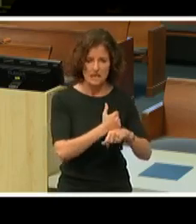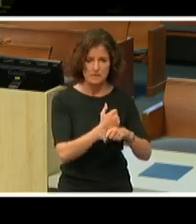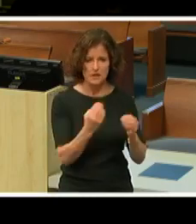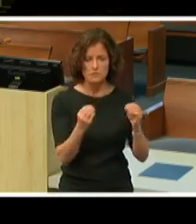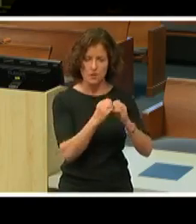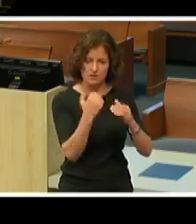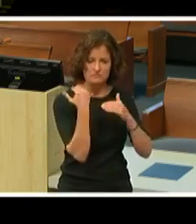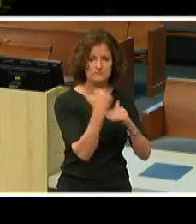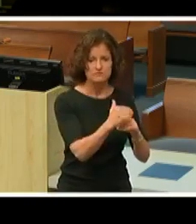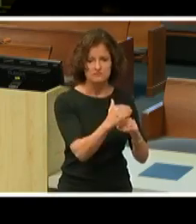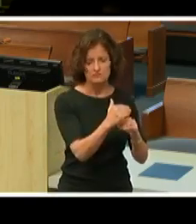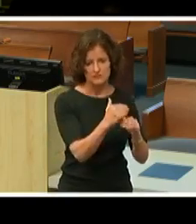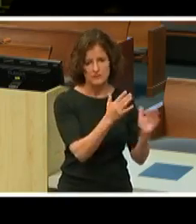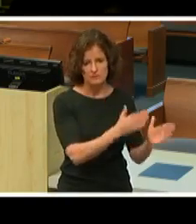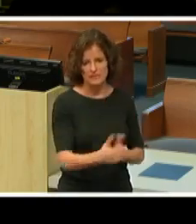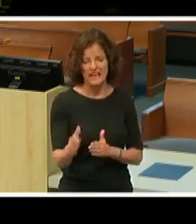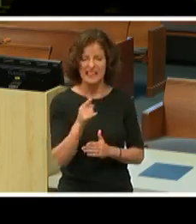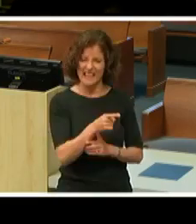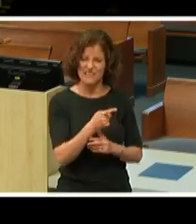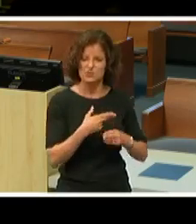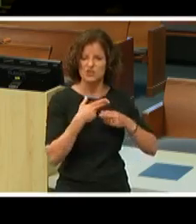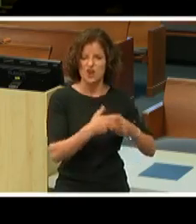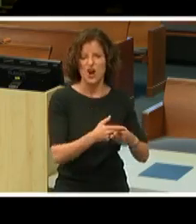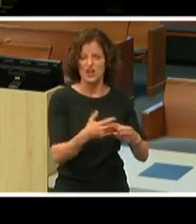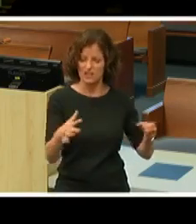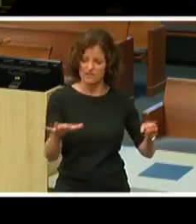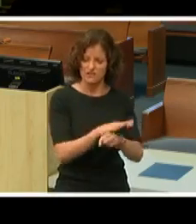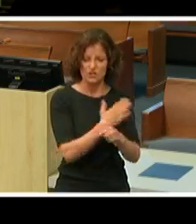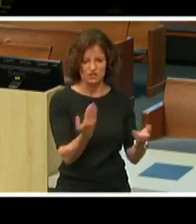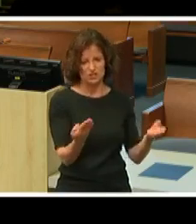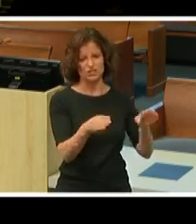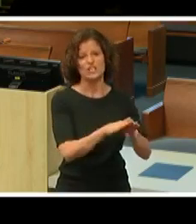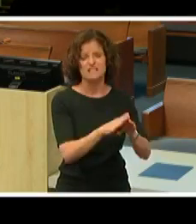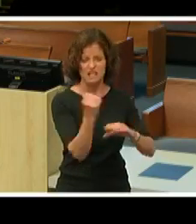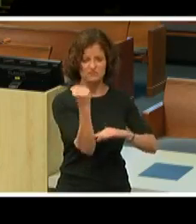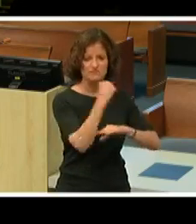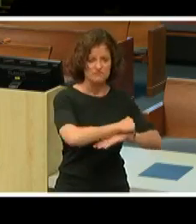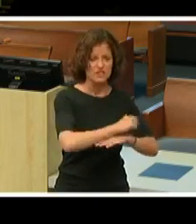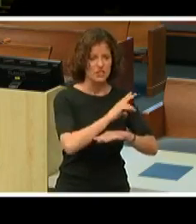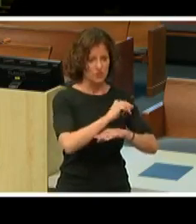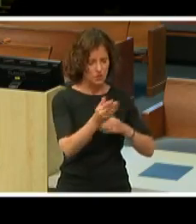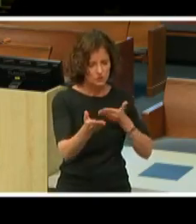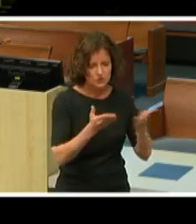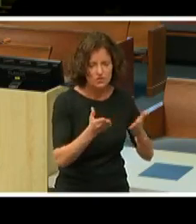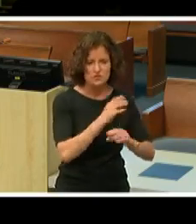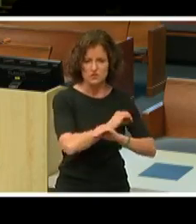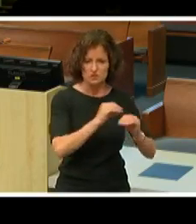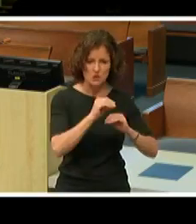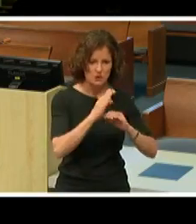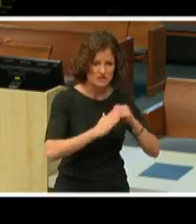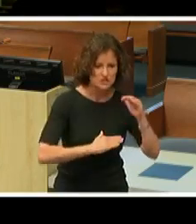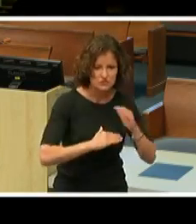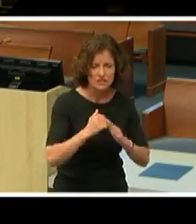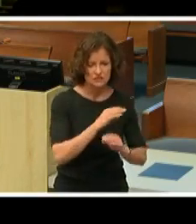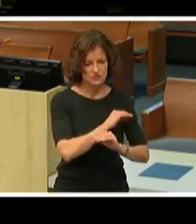is what you would call a complete shutdown. It's no services, no construction business,